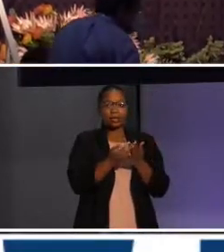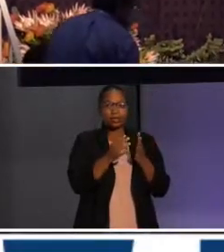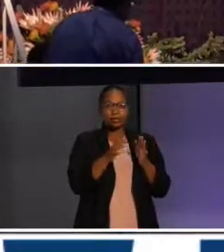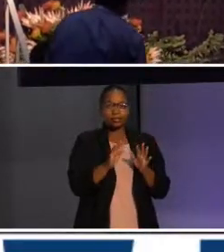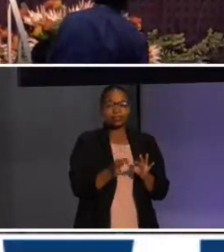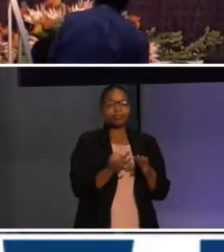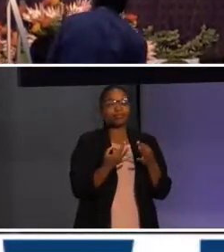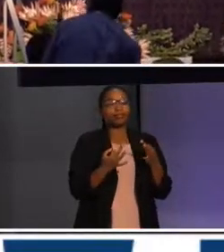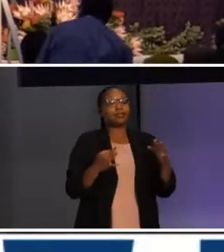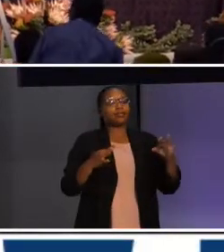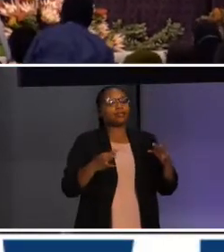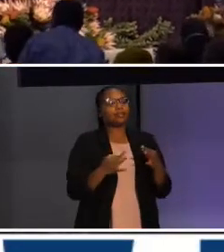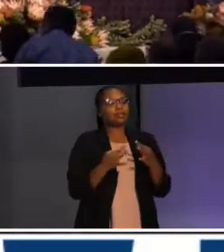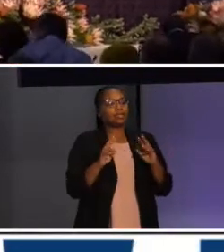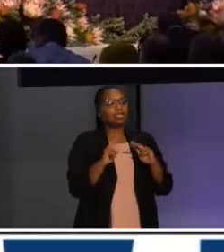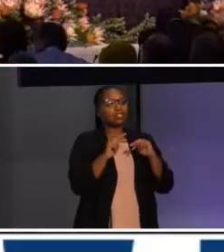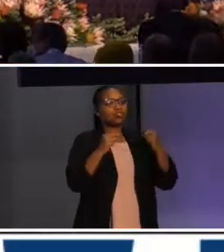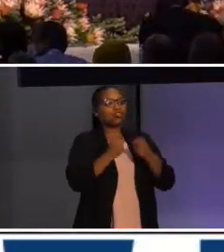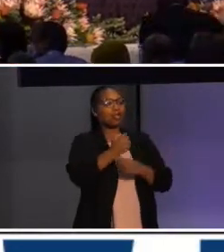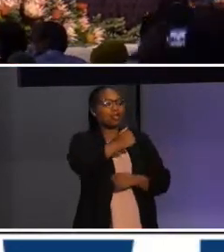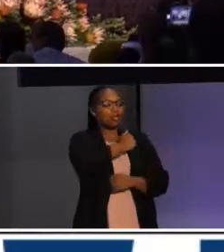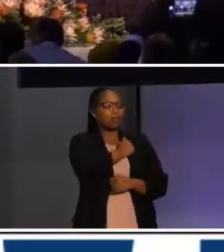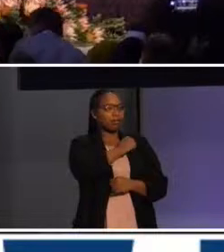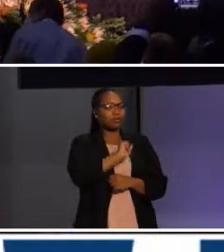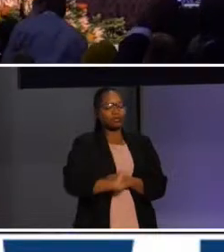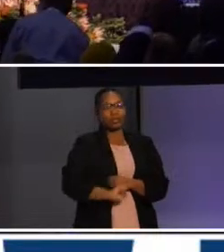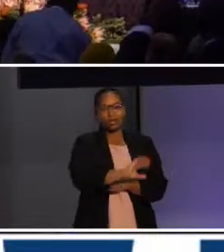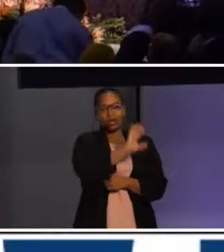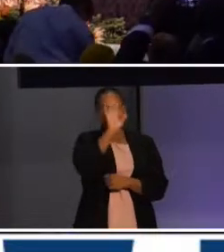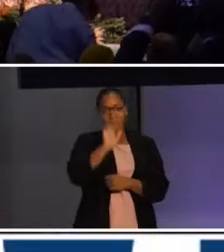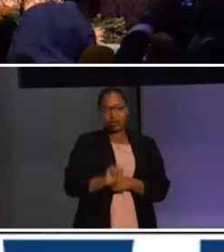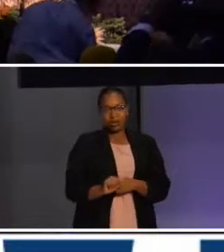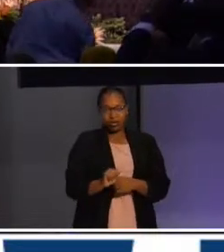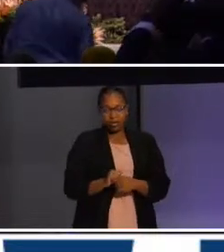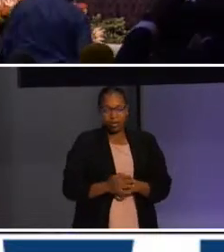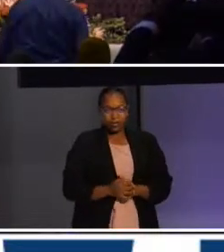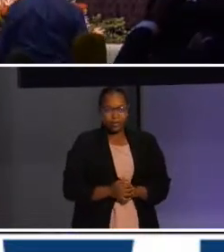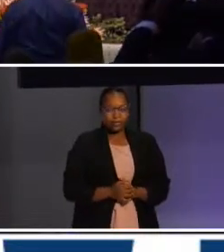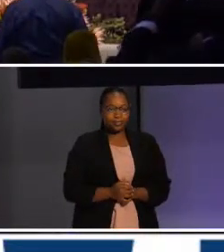national anthem of South Africa.